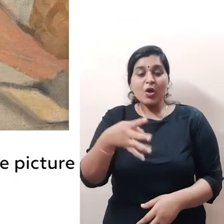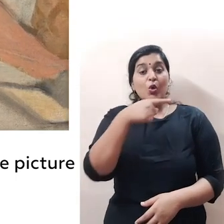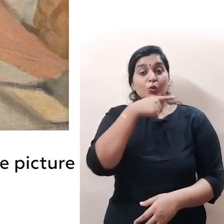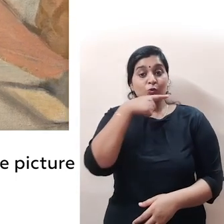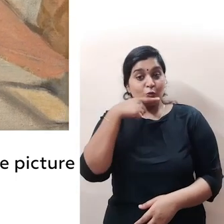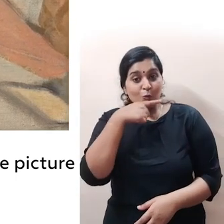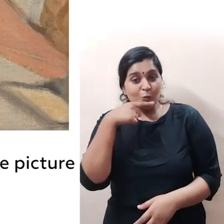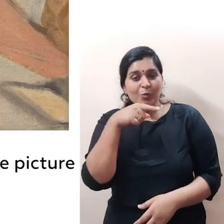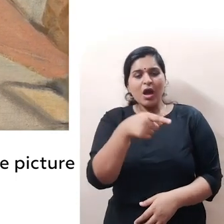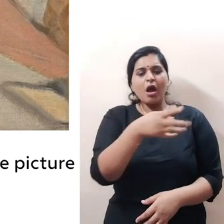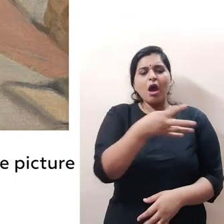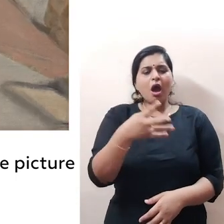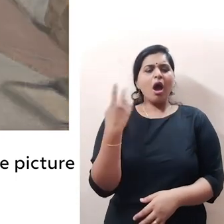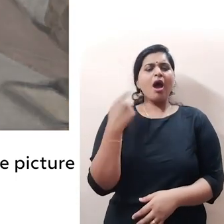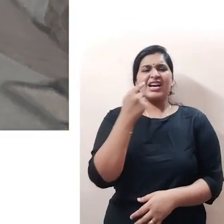its title.